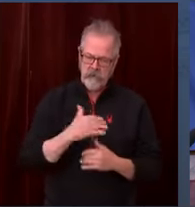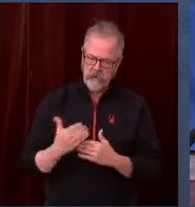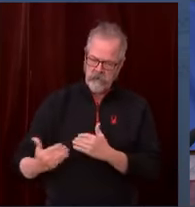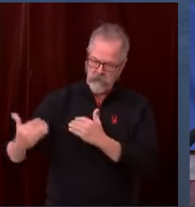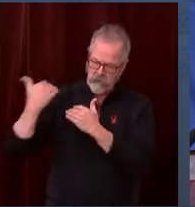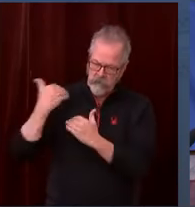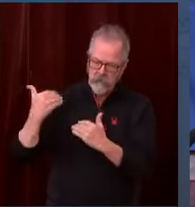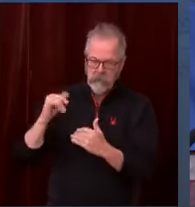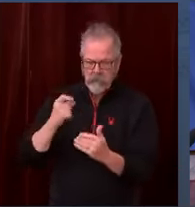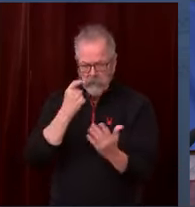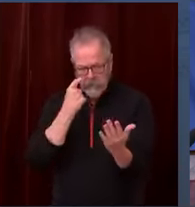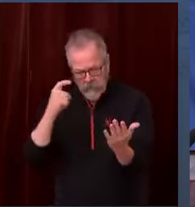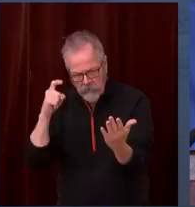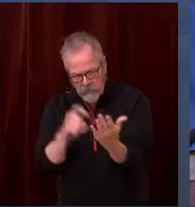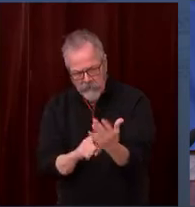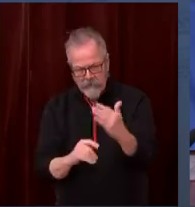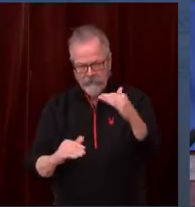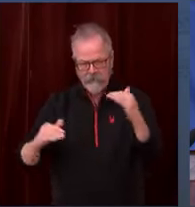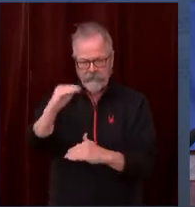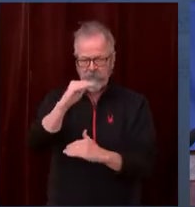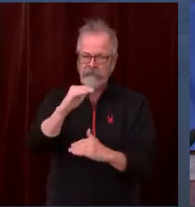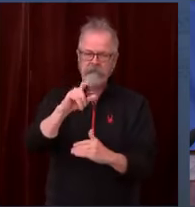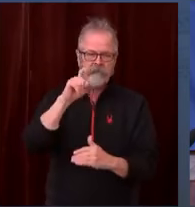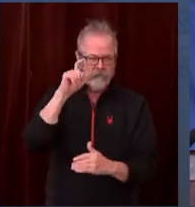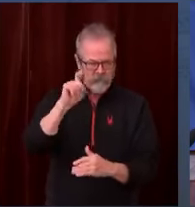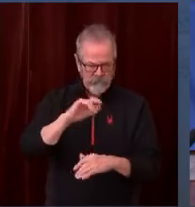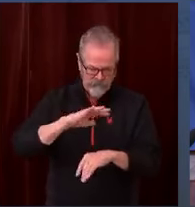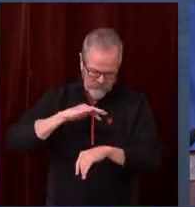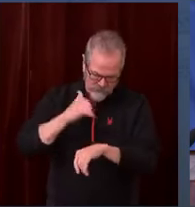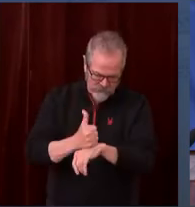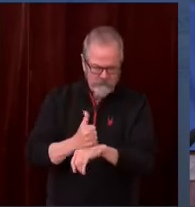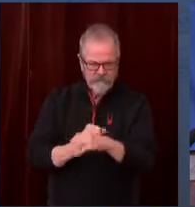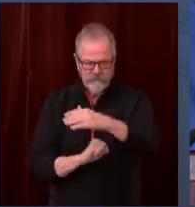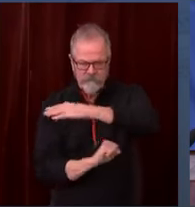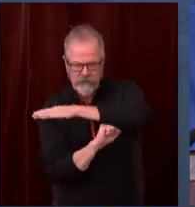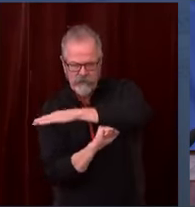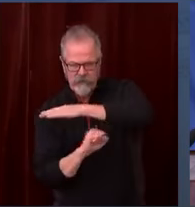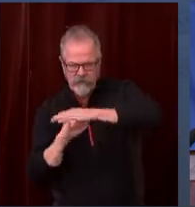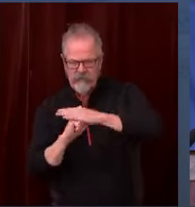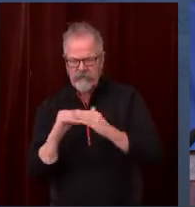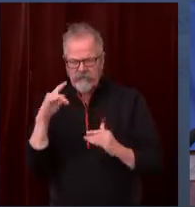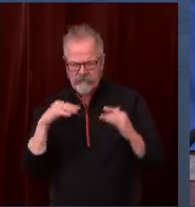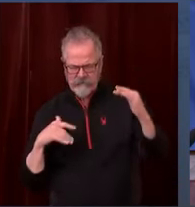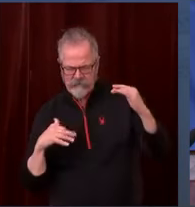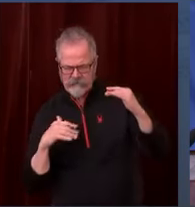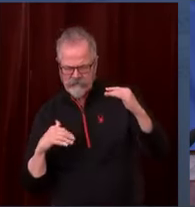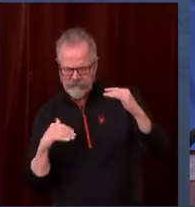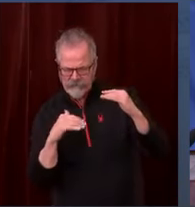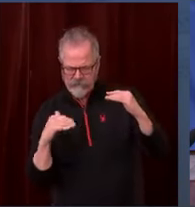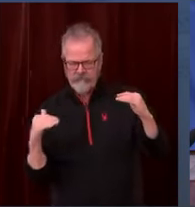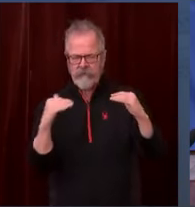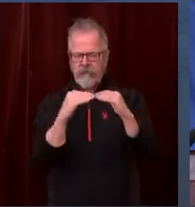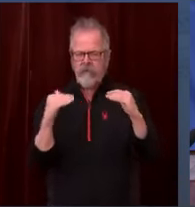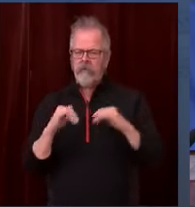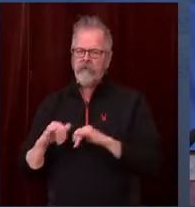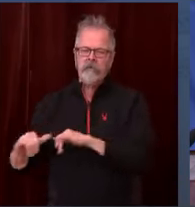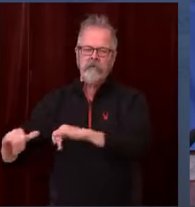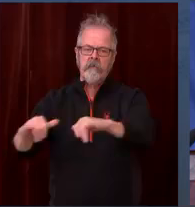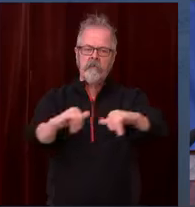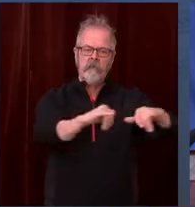these long-term injustices. As I previously said, Black Lives